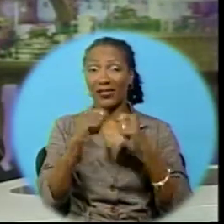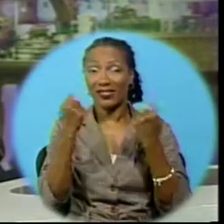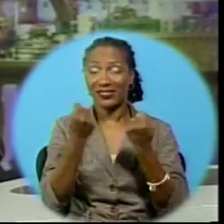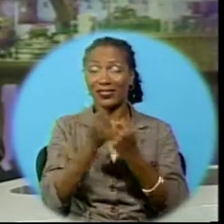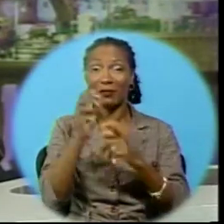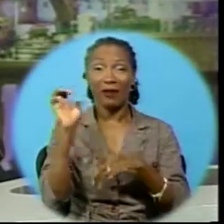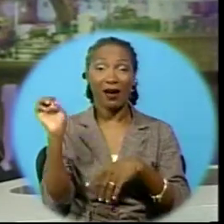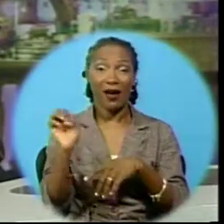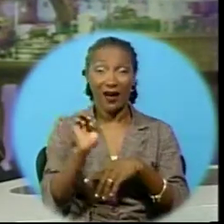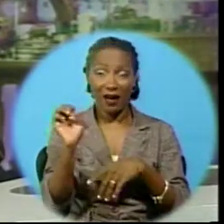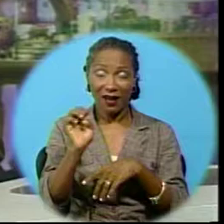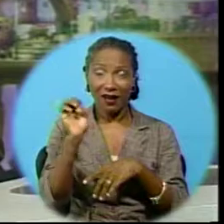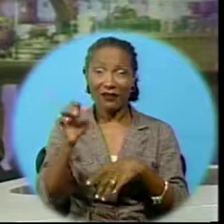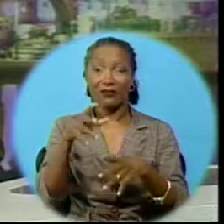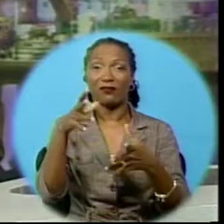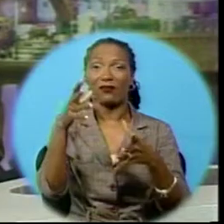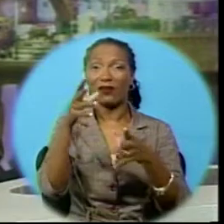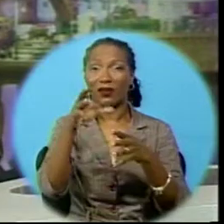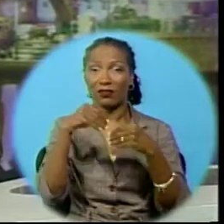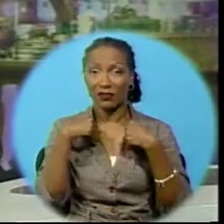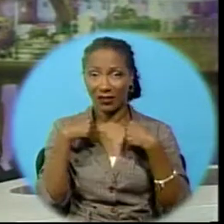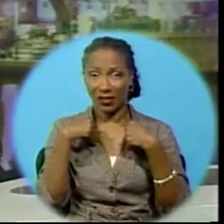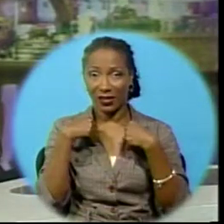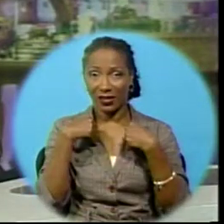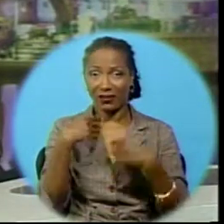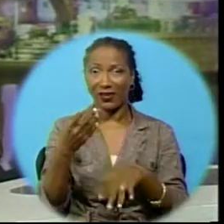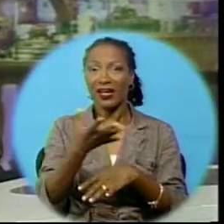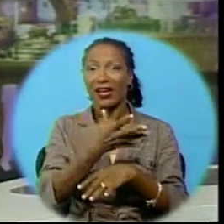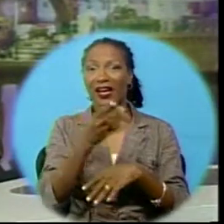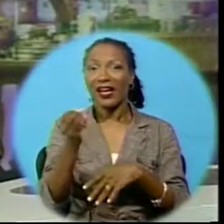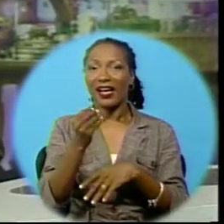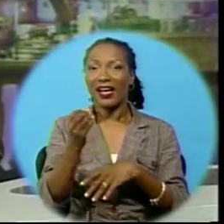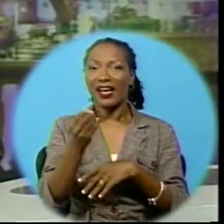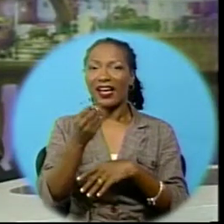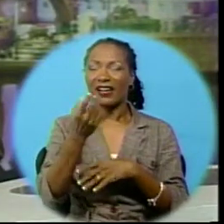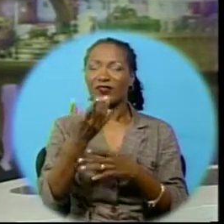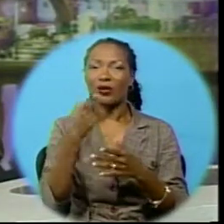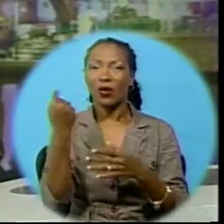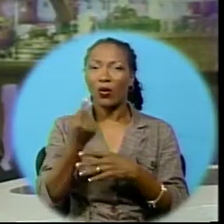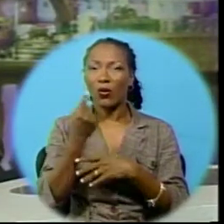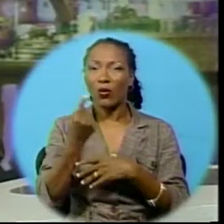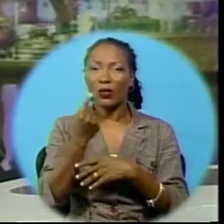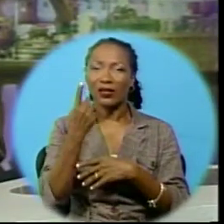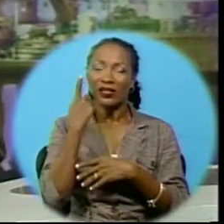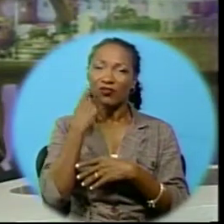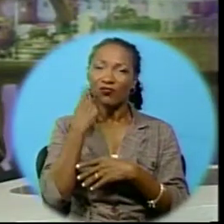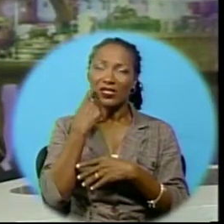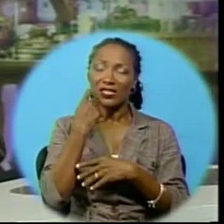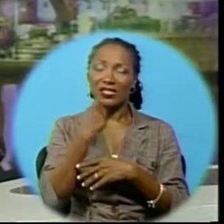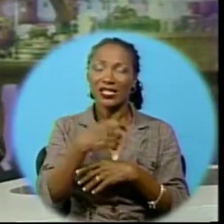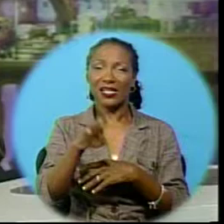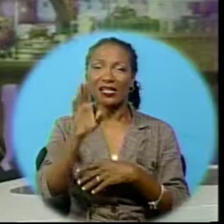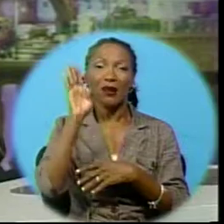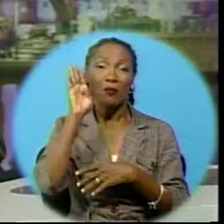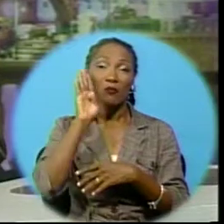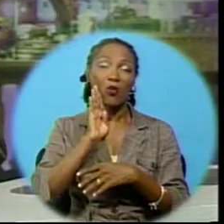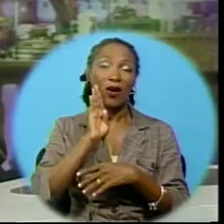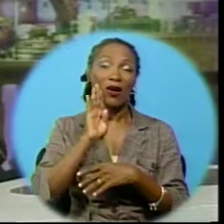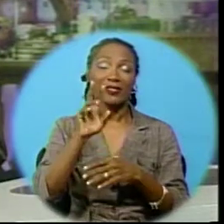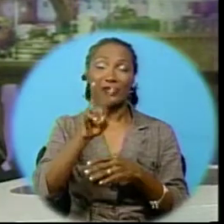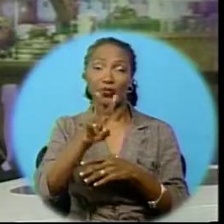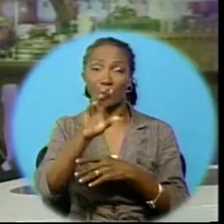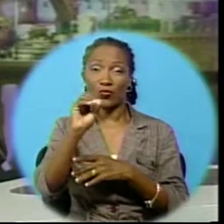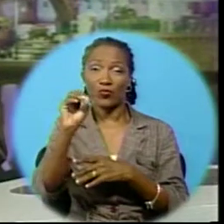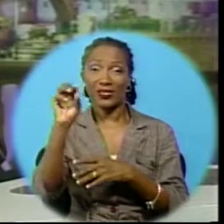bronze, and the most recent bronze coming in the 2006 CAC Games in Santo Domingo. Now, both Barbados and Brazil